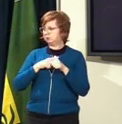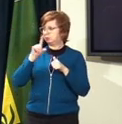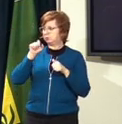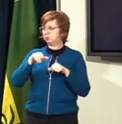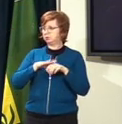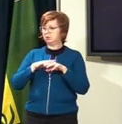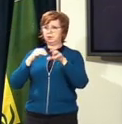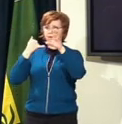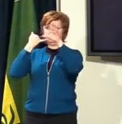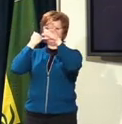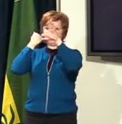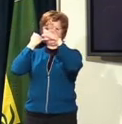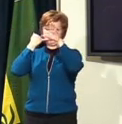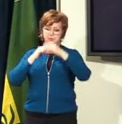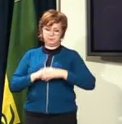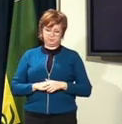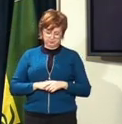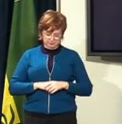go on the line, please.